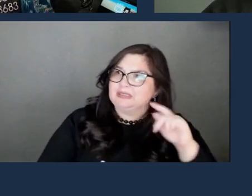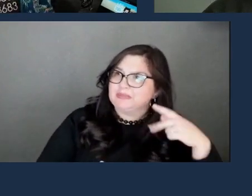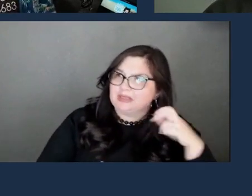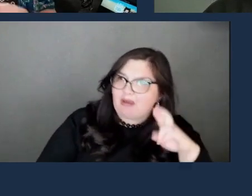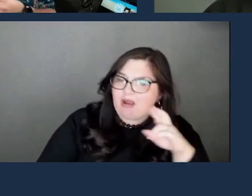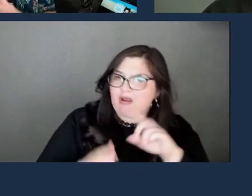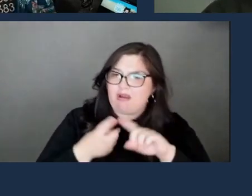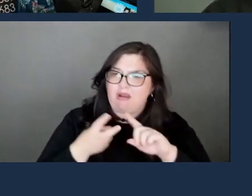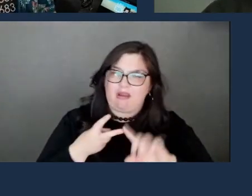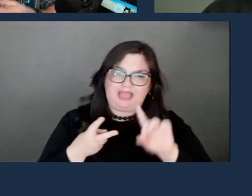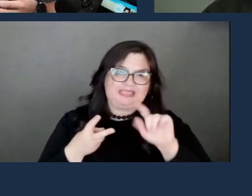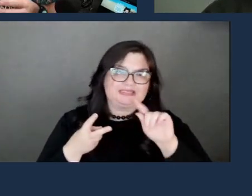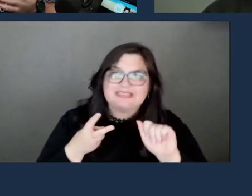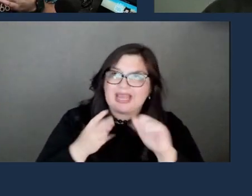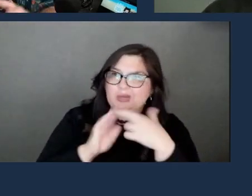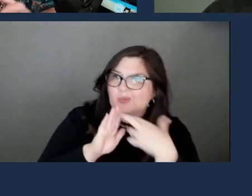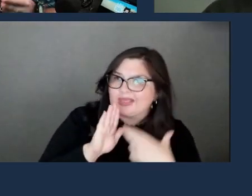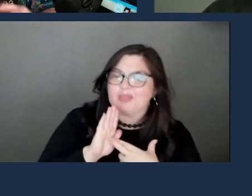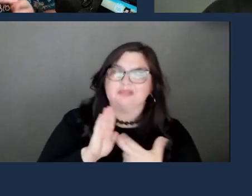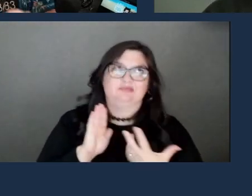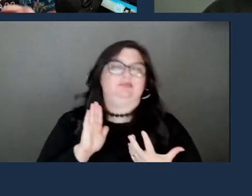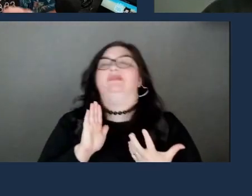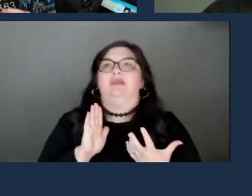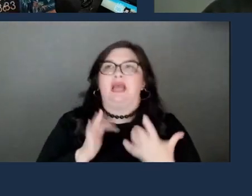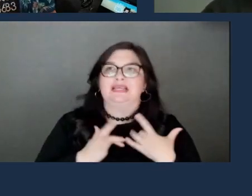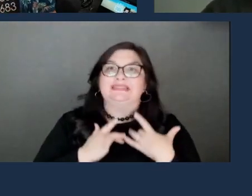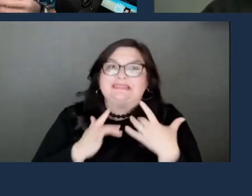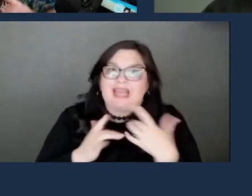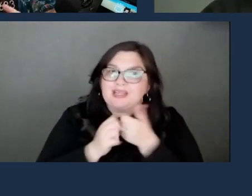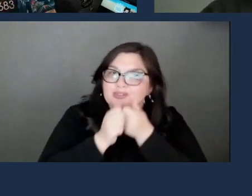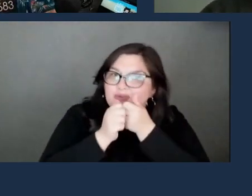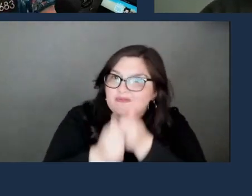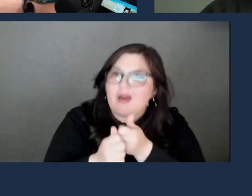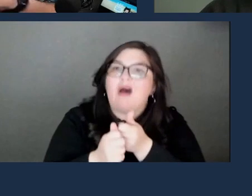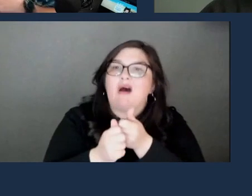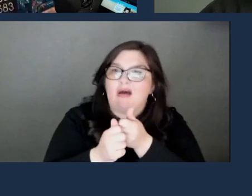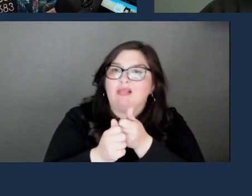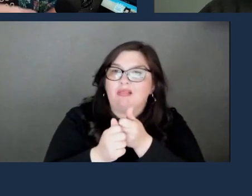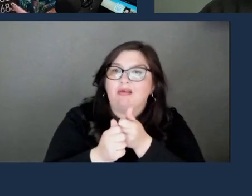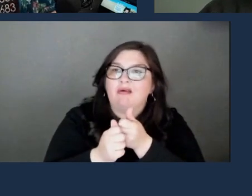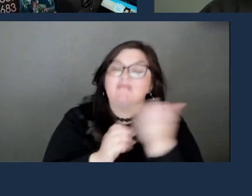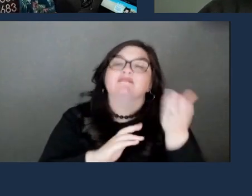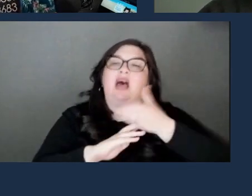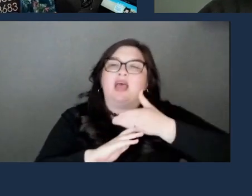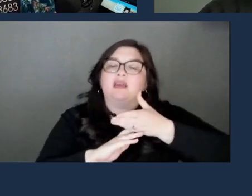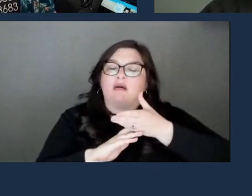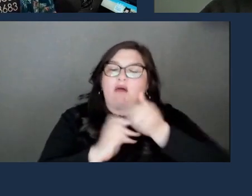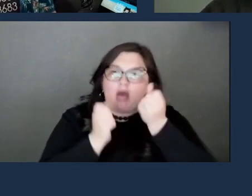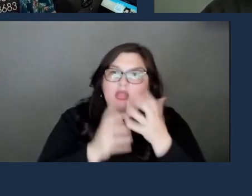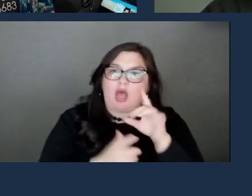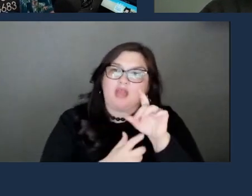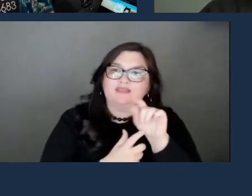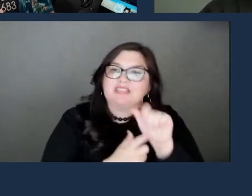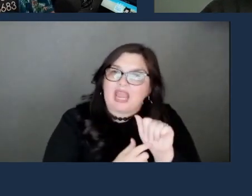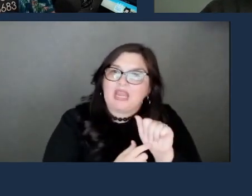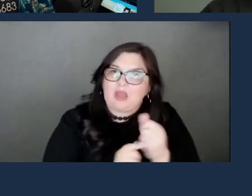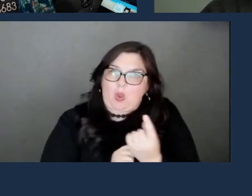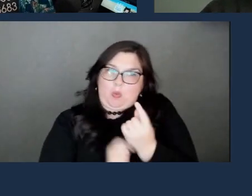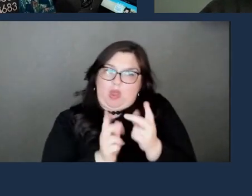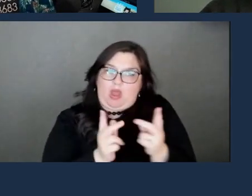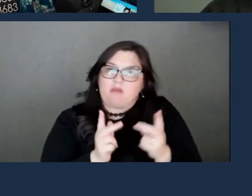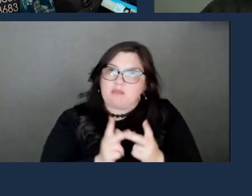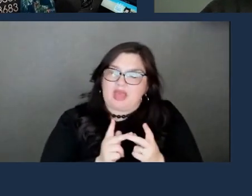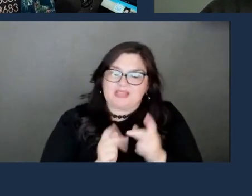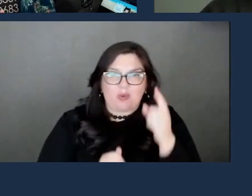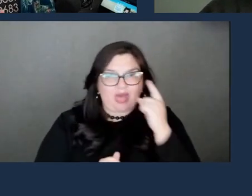all of those things are quite important. And we tend to funnel a lot of data in a single place, data lakes and all that stuff. So I think this is really,